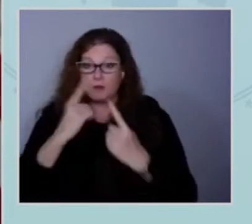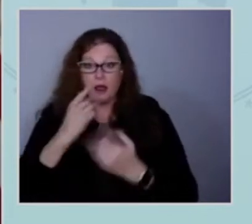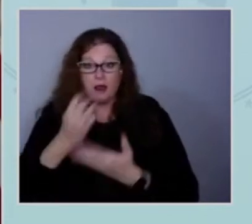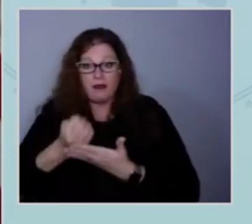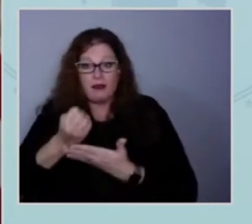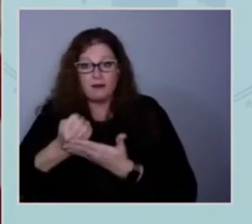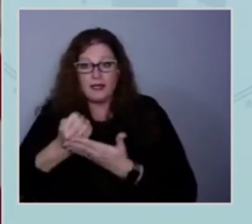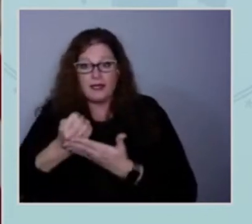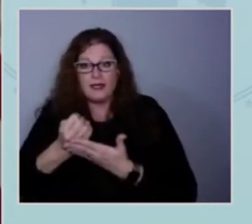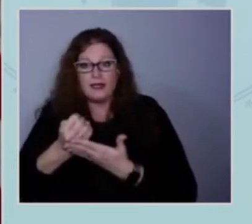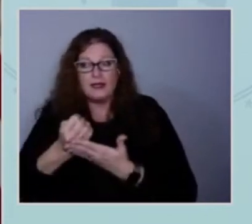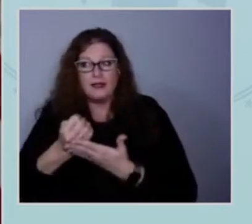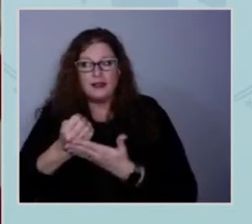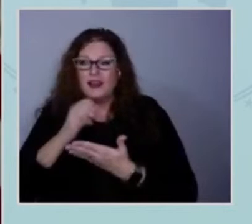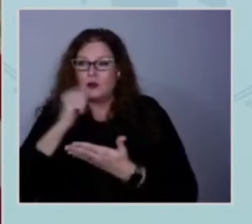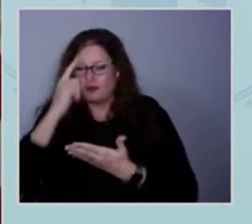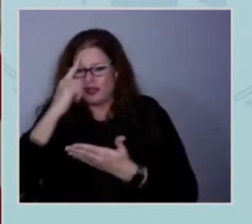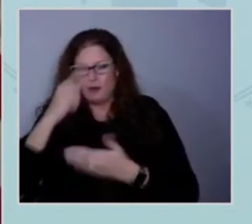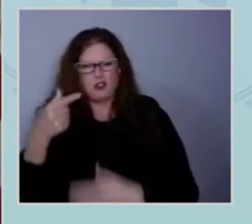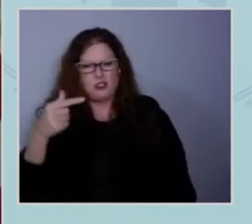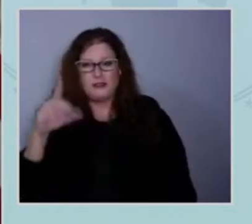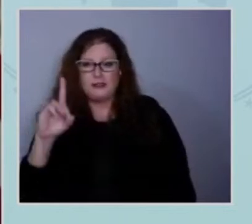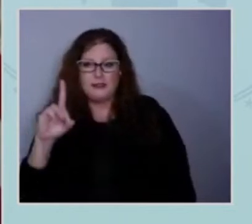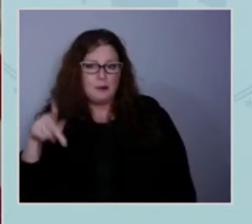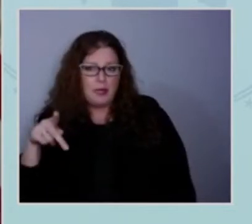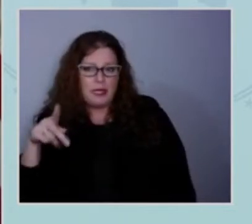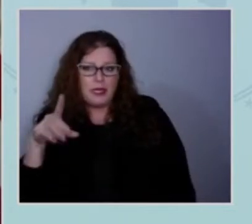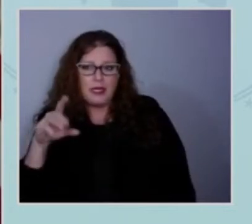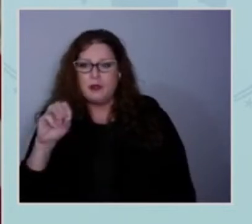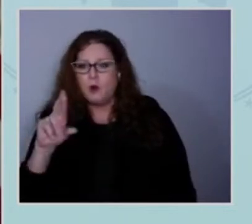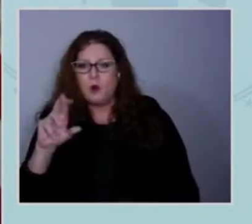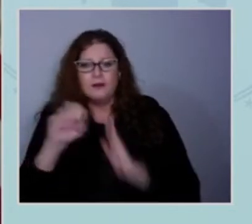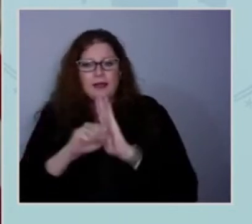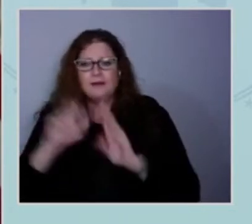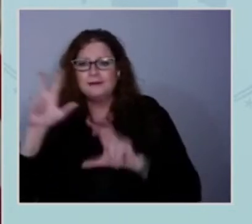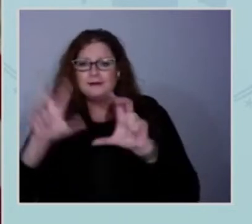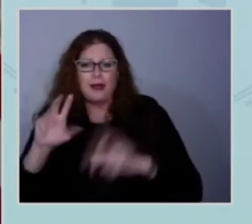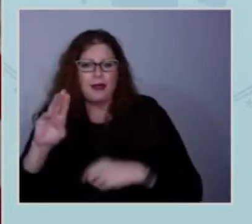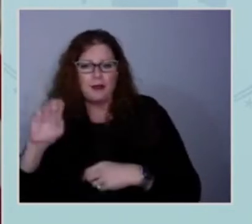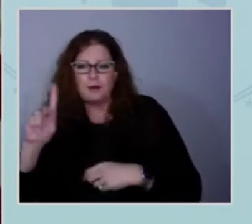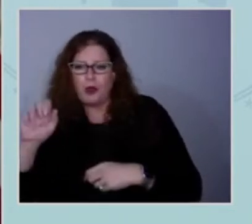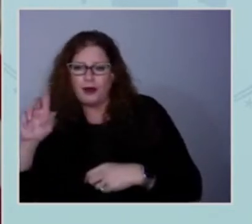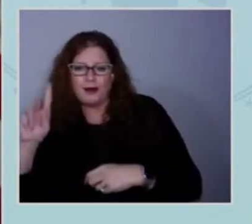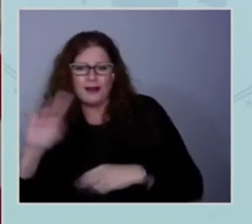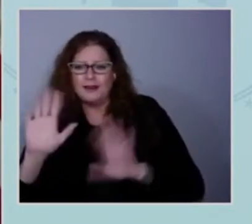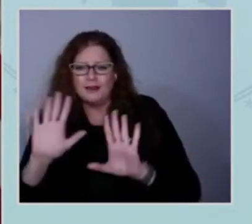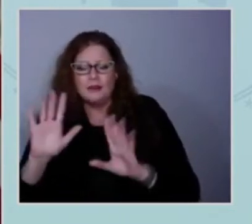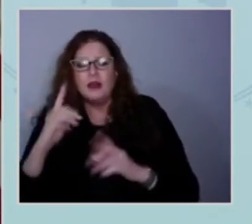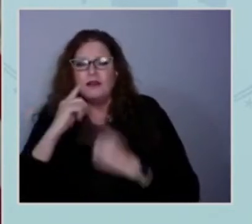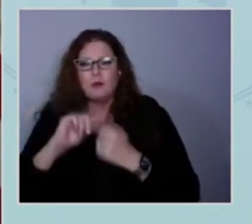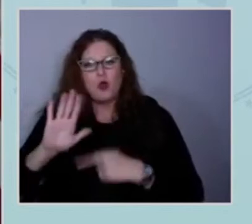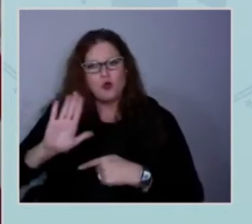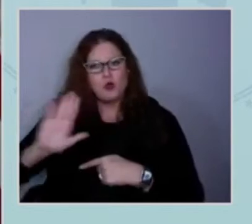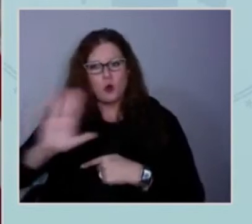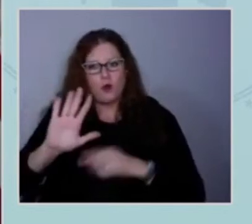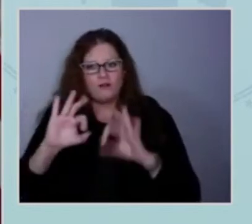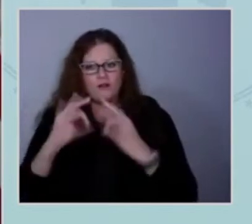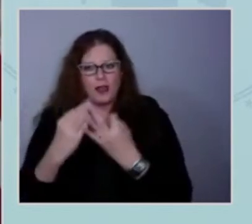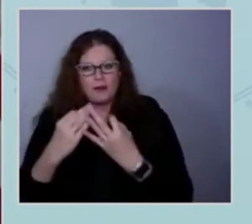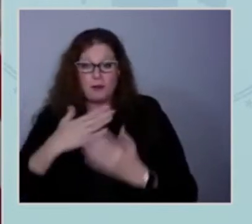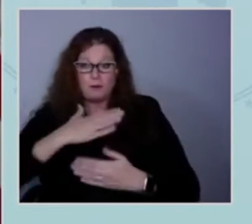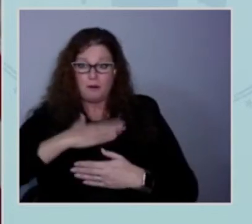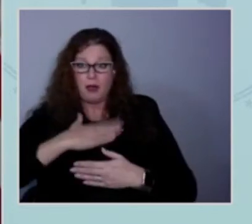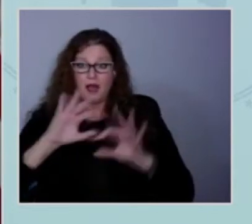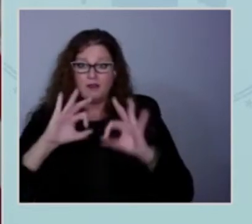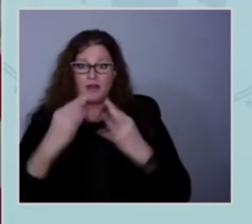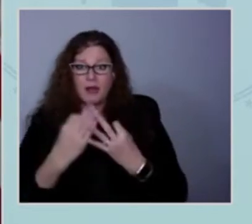taken. And when I think about the economy, I don't think about the gross domestic product or the state of the stock market. I